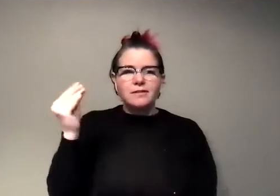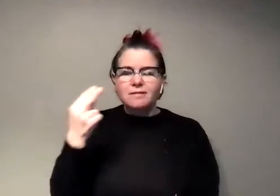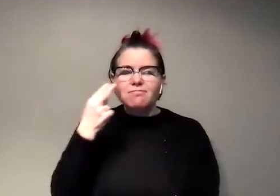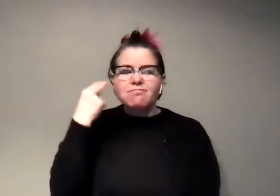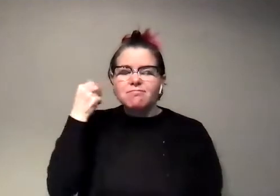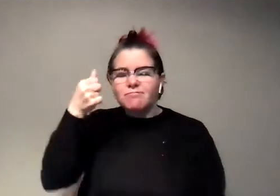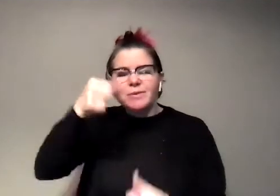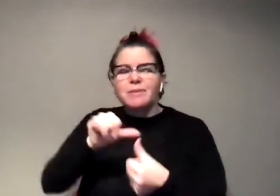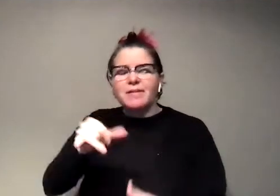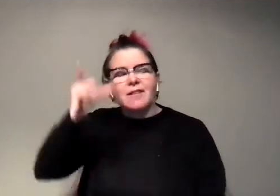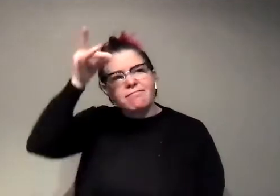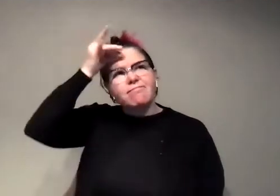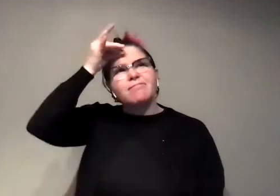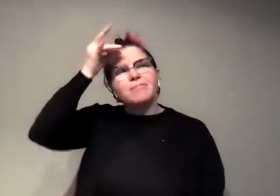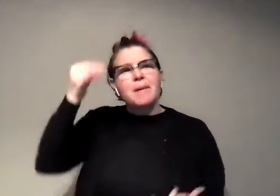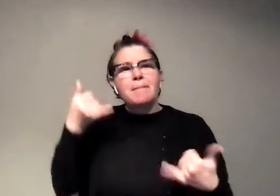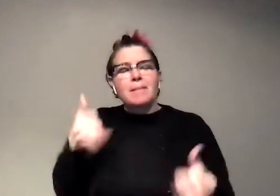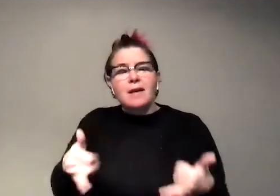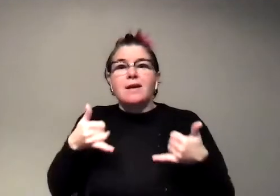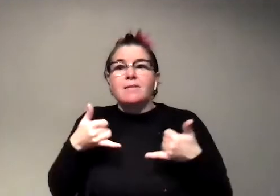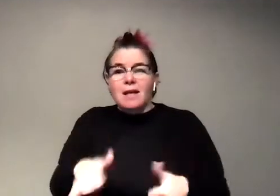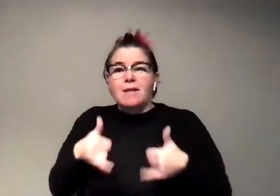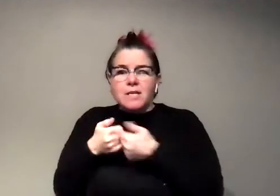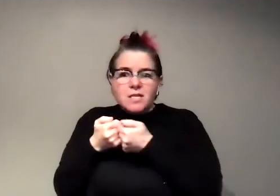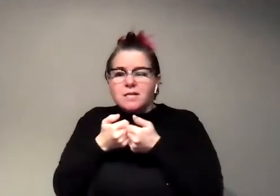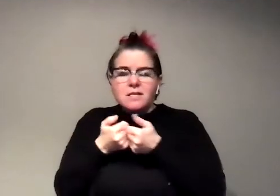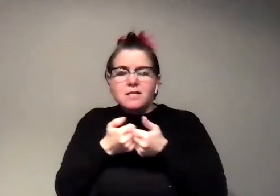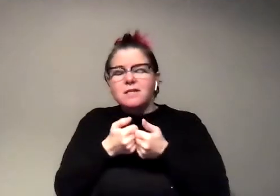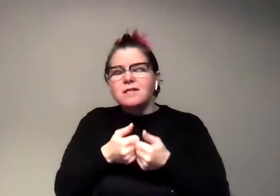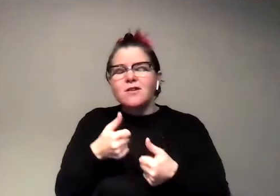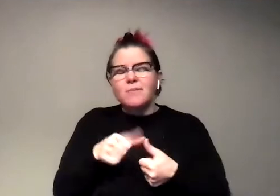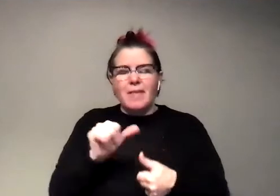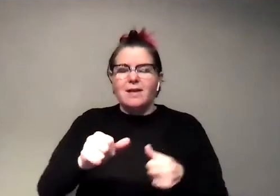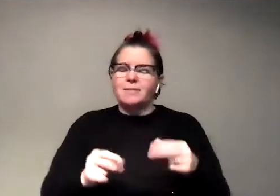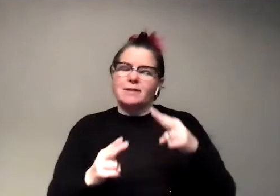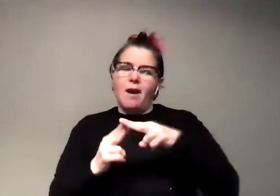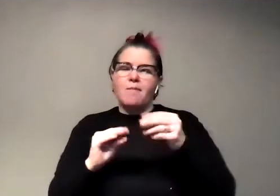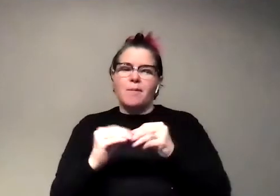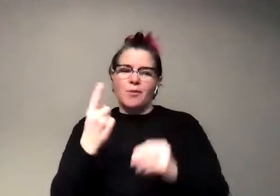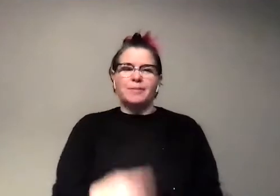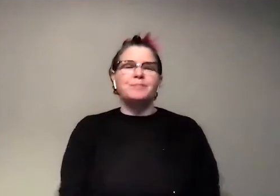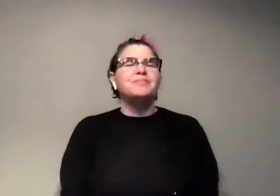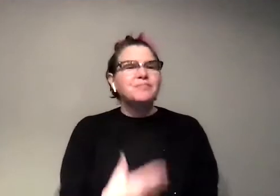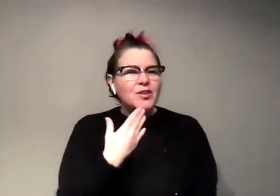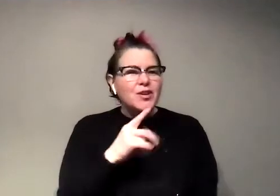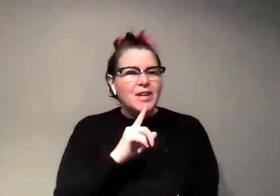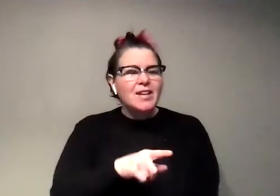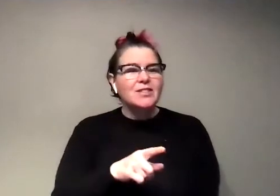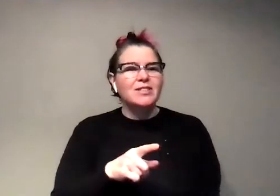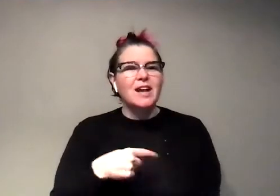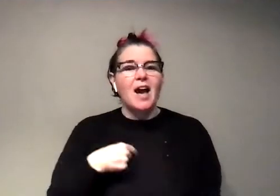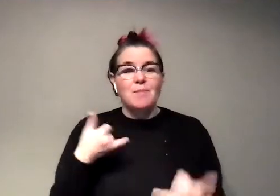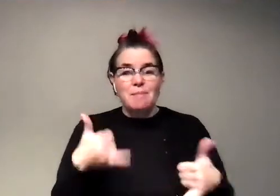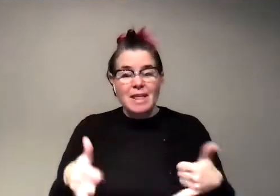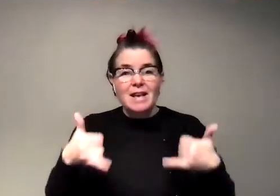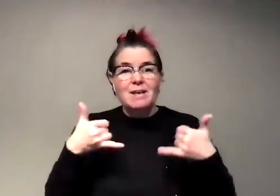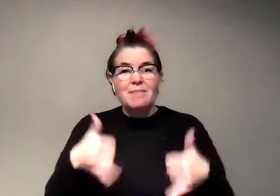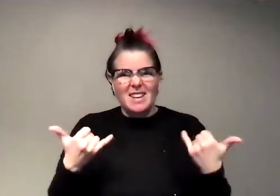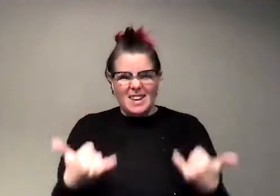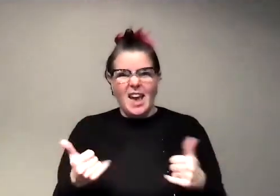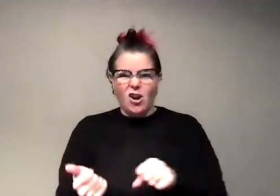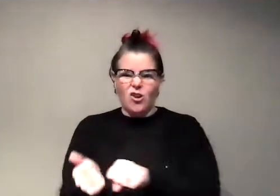and just playing that for like a very long time. And yeah, so that's my number one. That's a good answer. I have been playing that game a lot during the pandemic